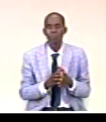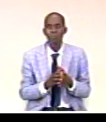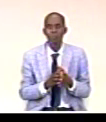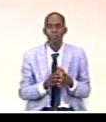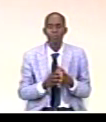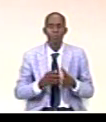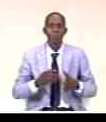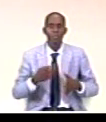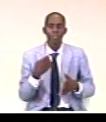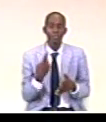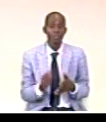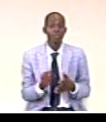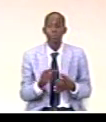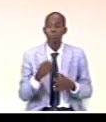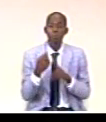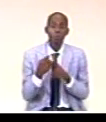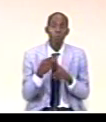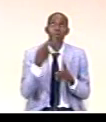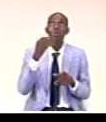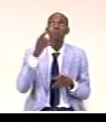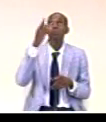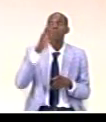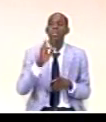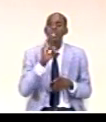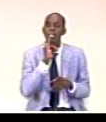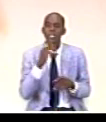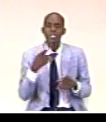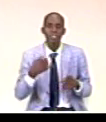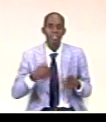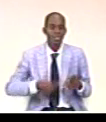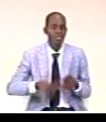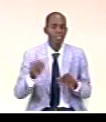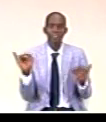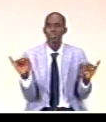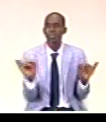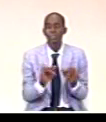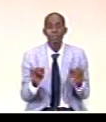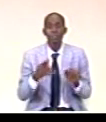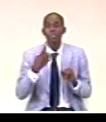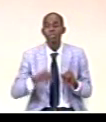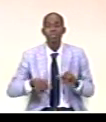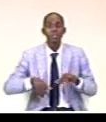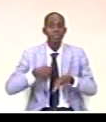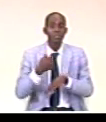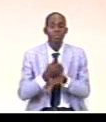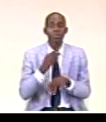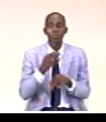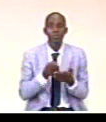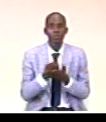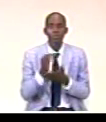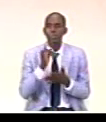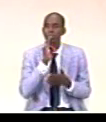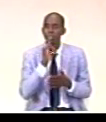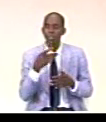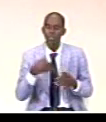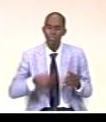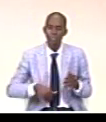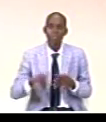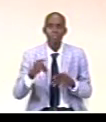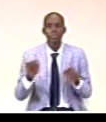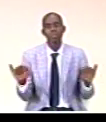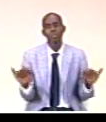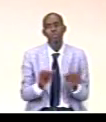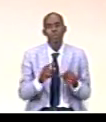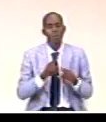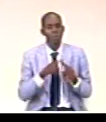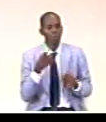The doctrine is still the same. The affirmation of the truth is still the same. But the method is changing. The approach is changing.